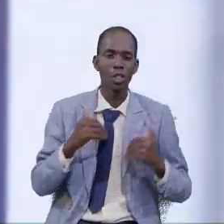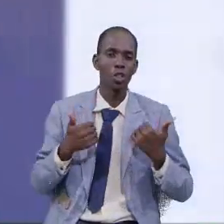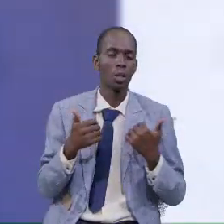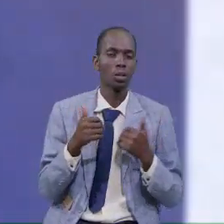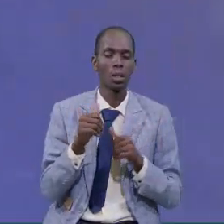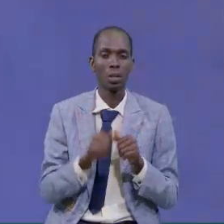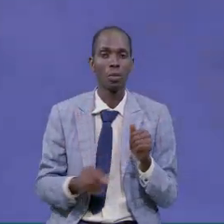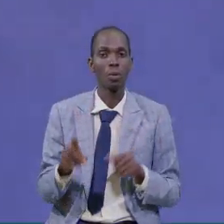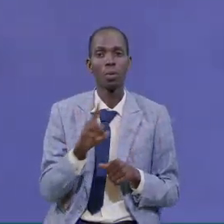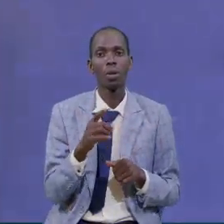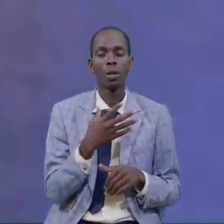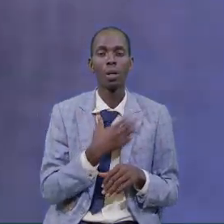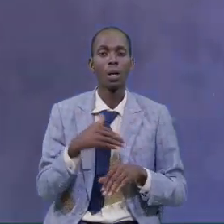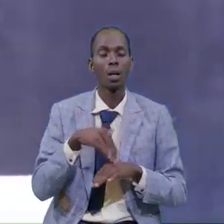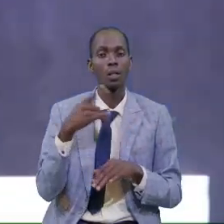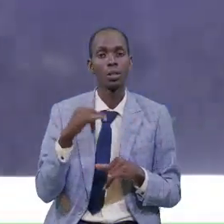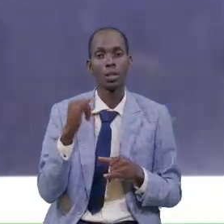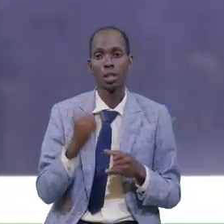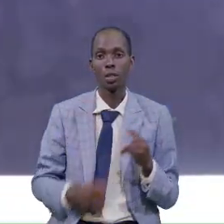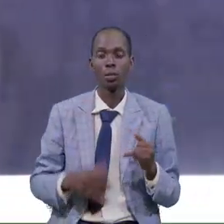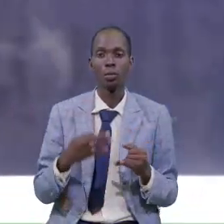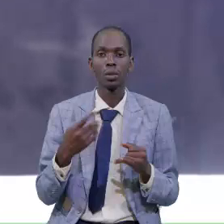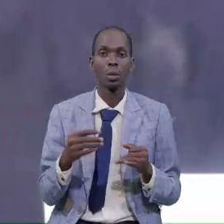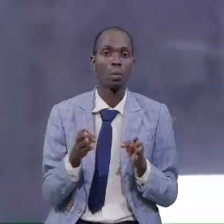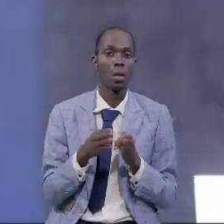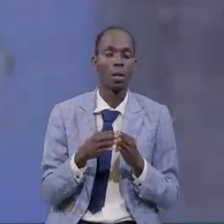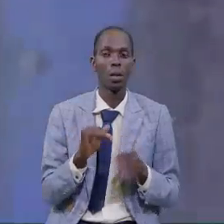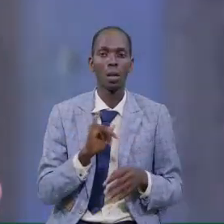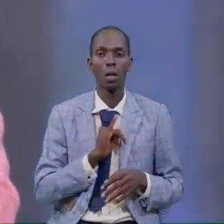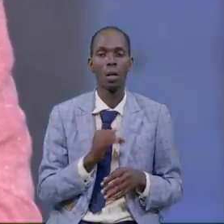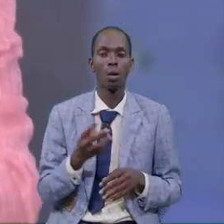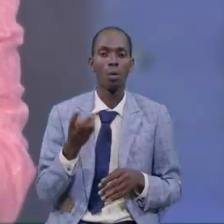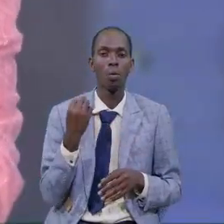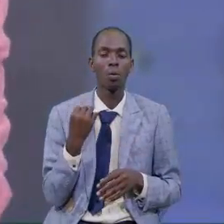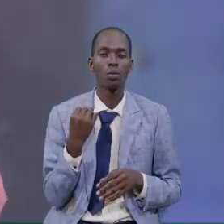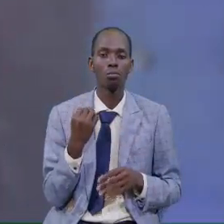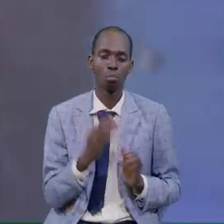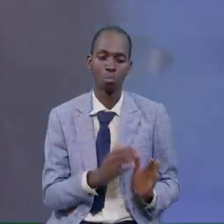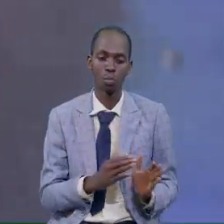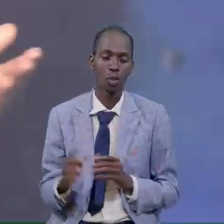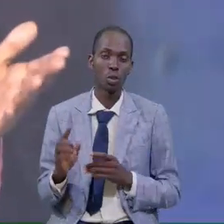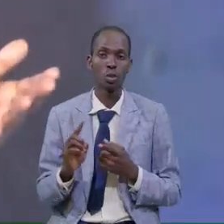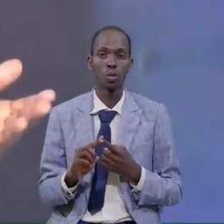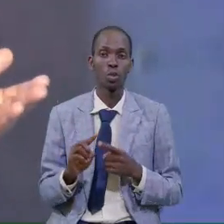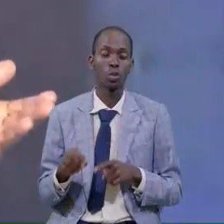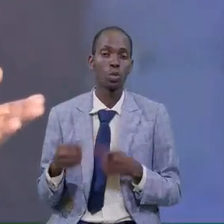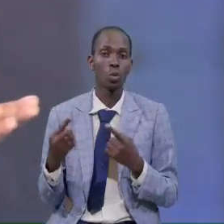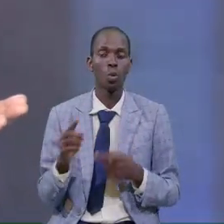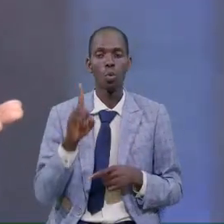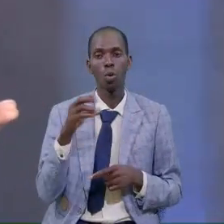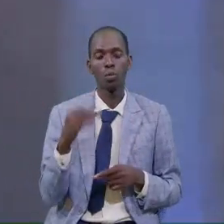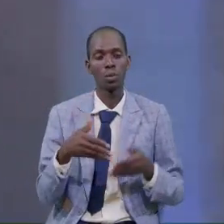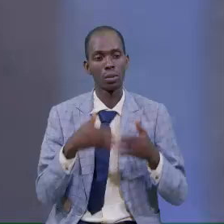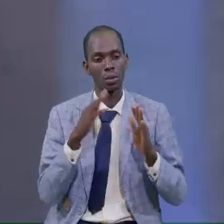at the end of the meeting, I was, you know, about to go, and one of our ushers said, there's a